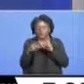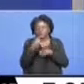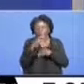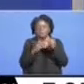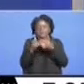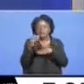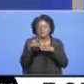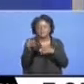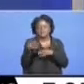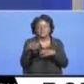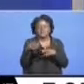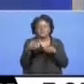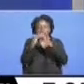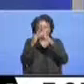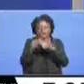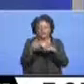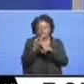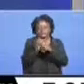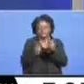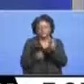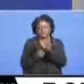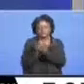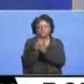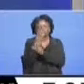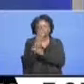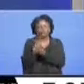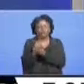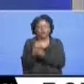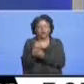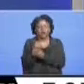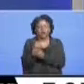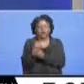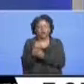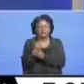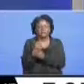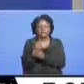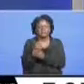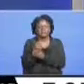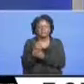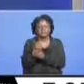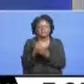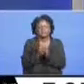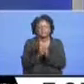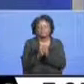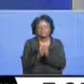millennial who has a more than an interesting take on an old folktale.